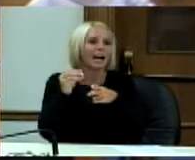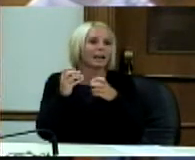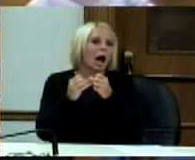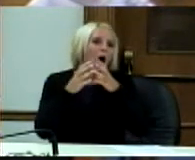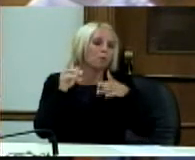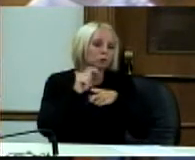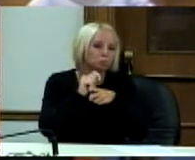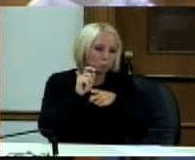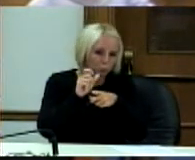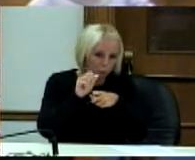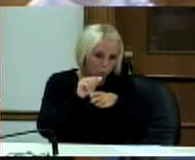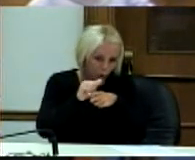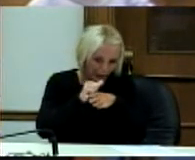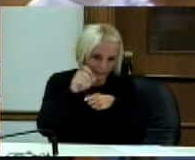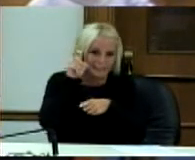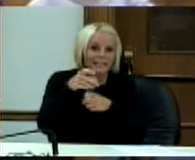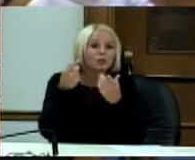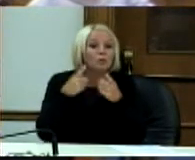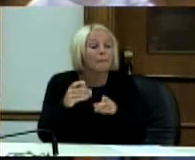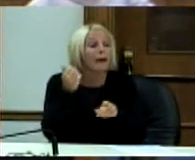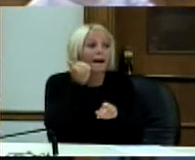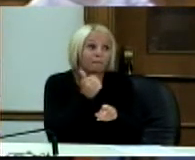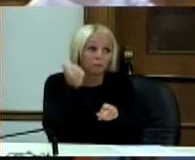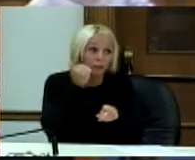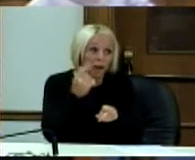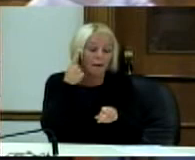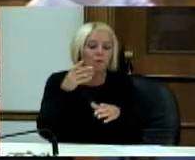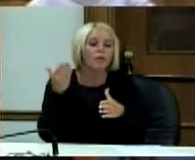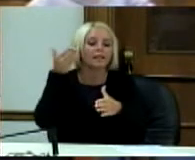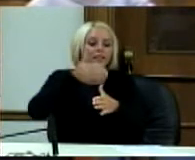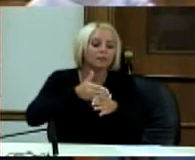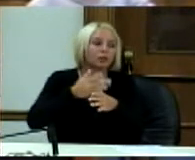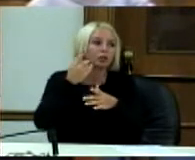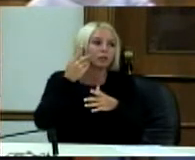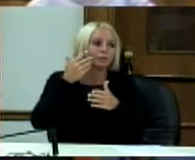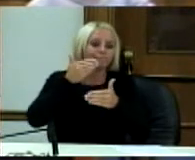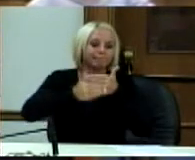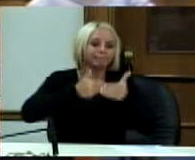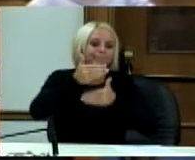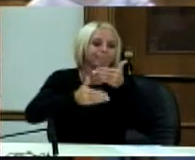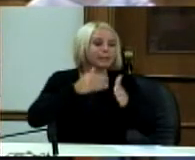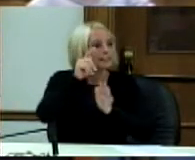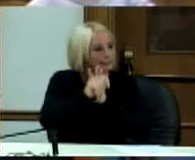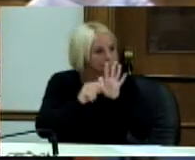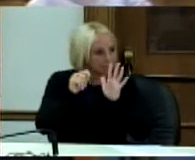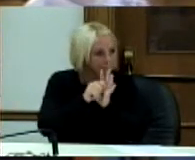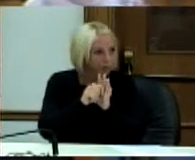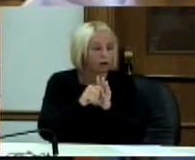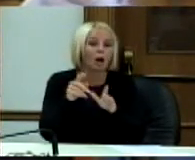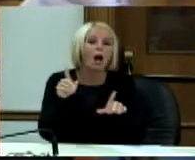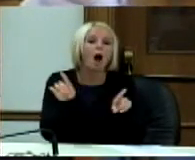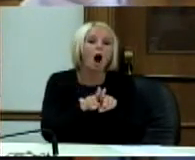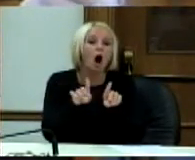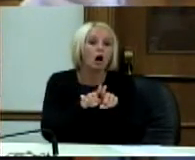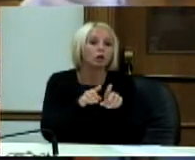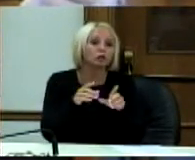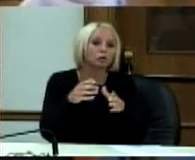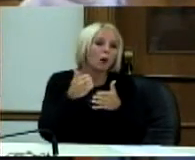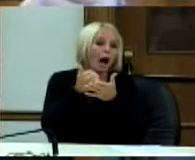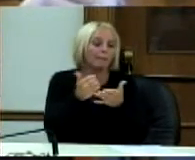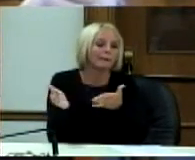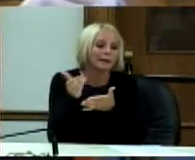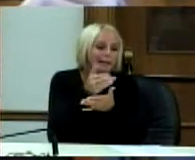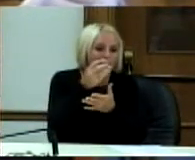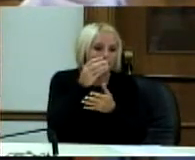happen on a daily basis for that intervention over a period of time, and then they would also help to take that